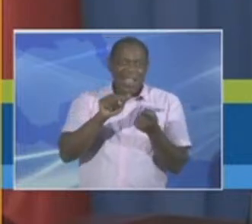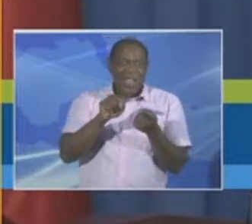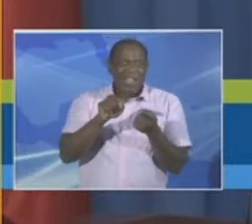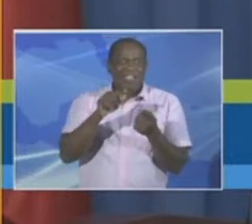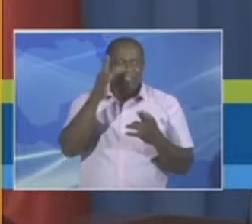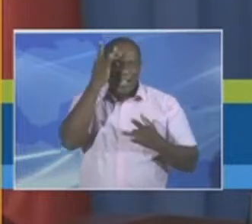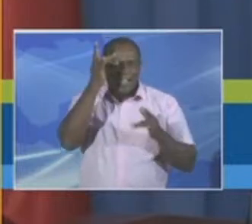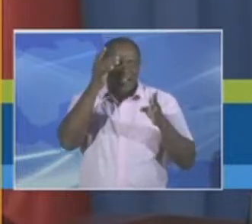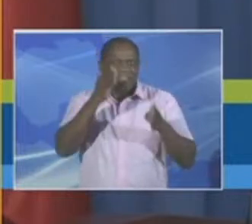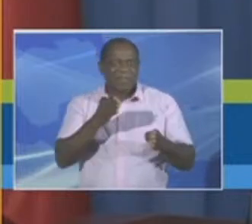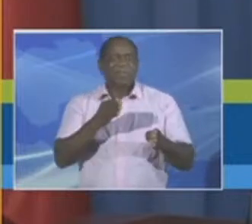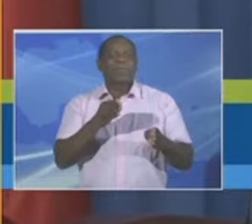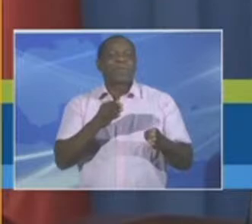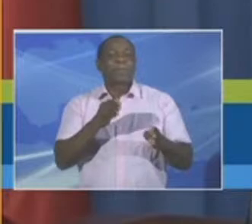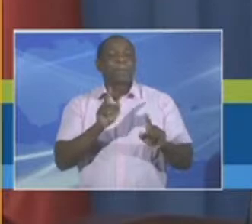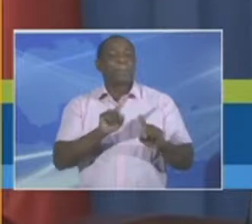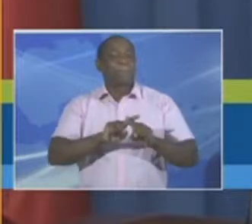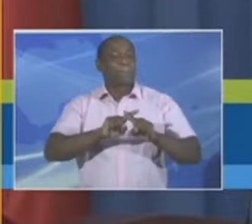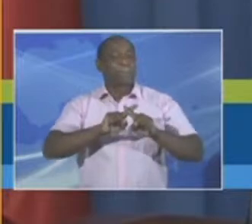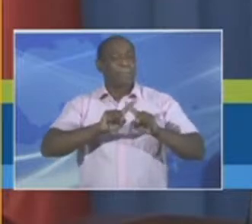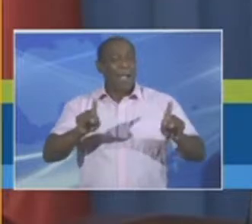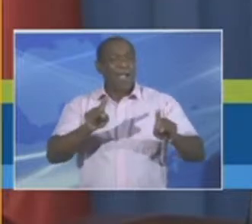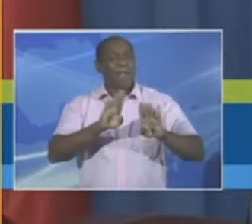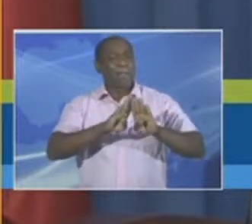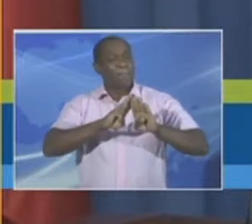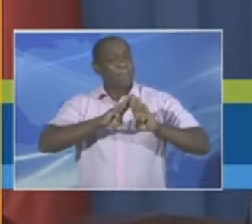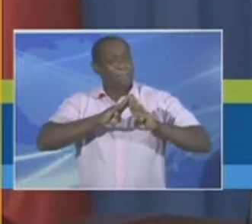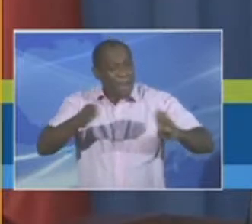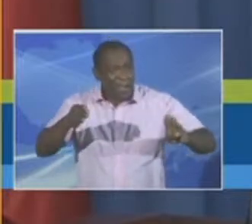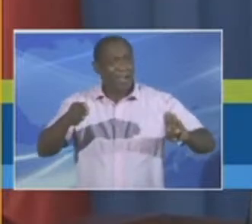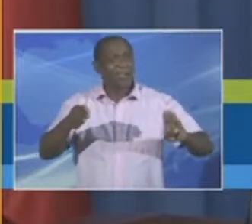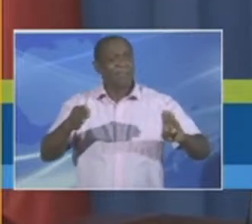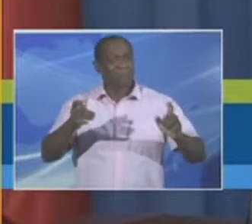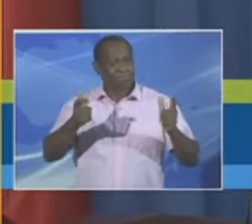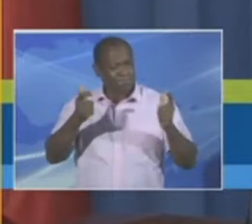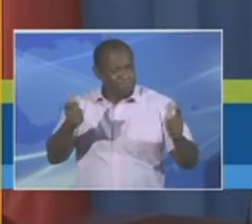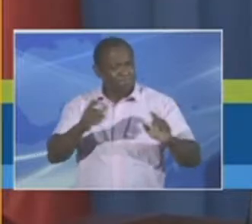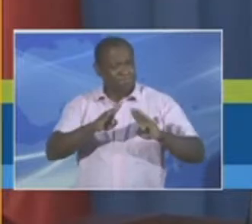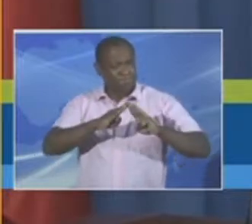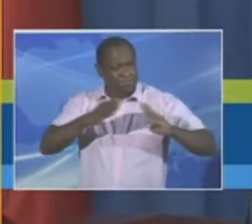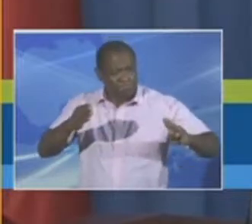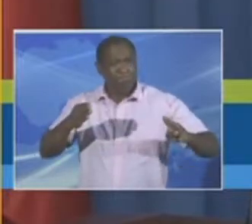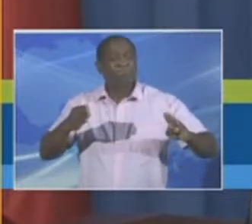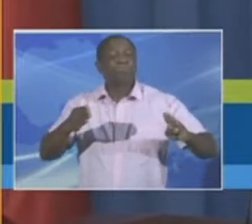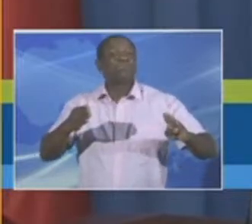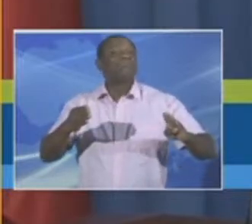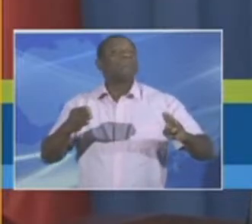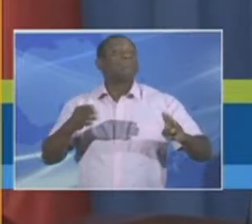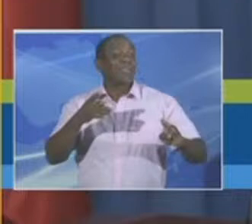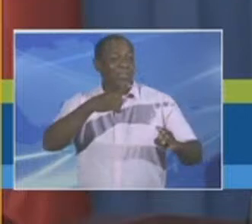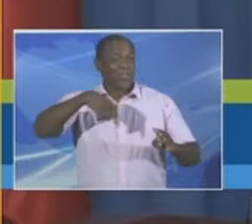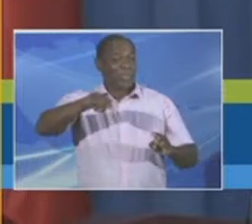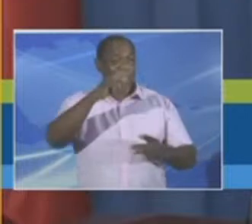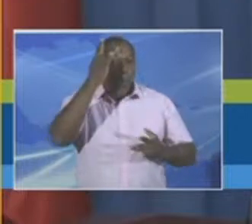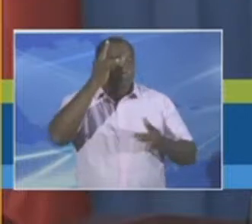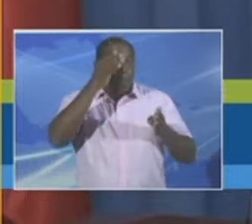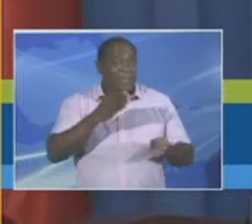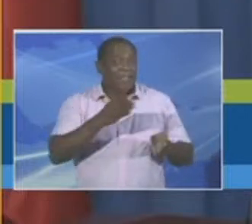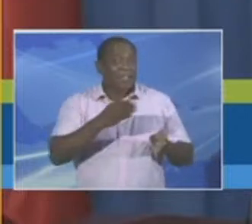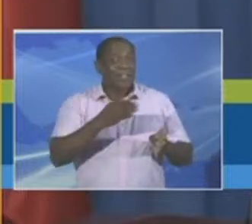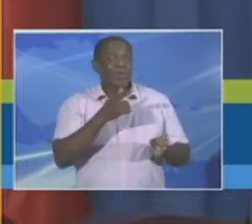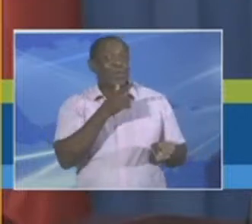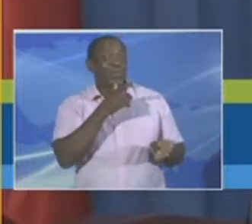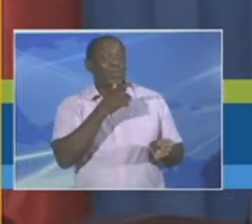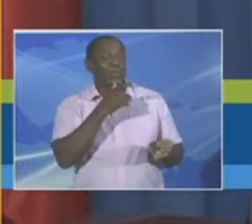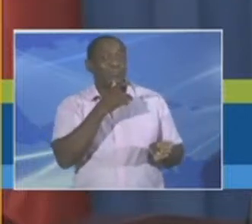but, those patients still represent and reflect mainly